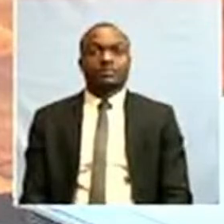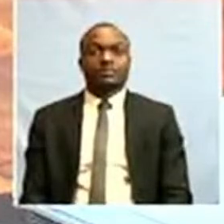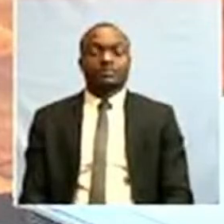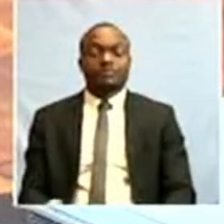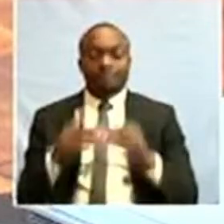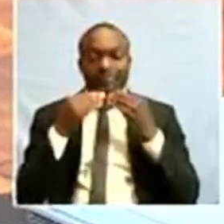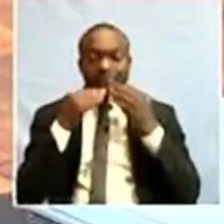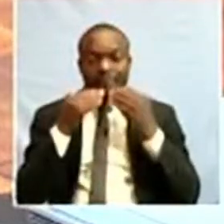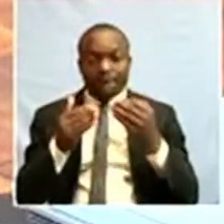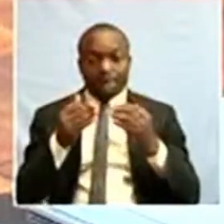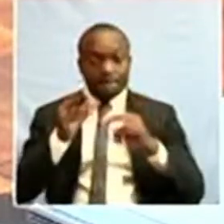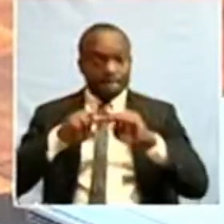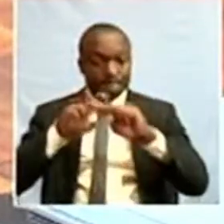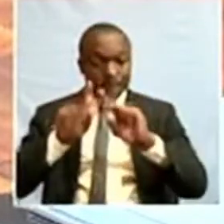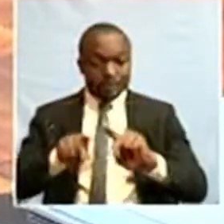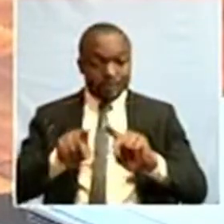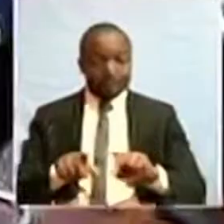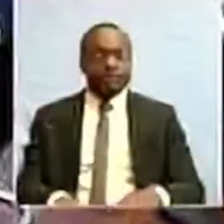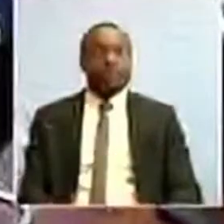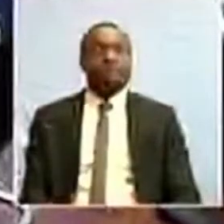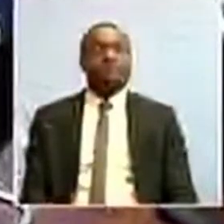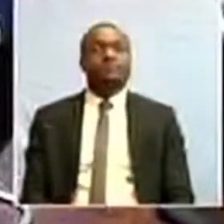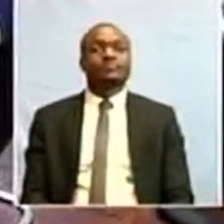Thank you, Honorable Chair.